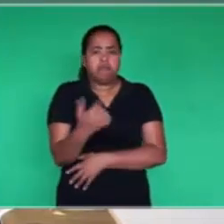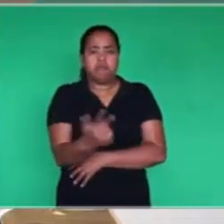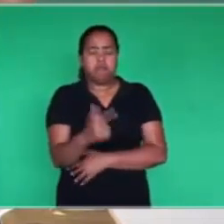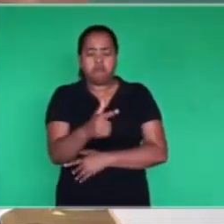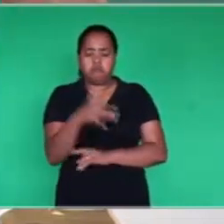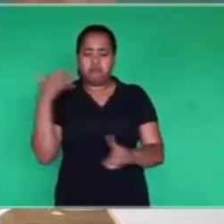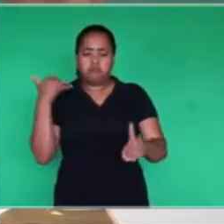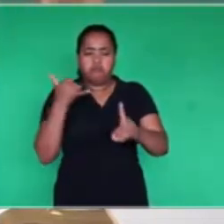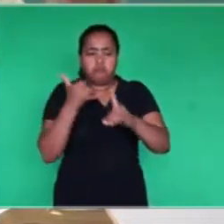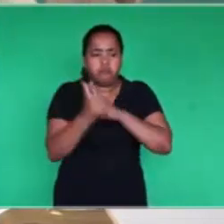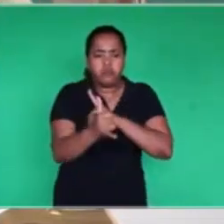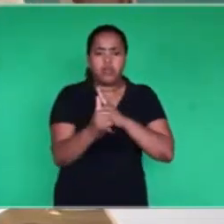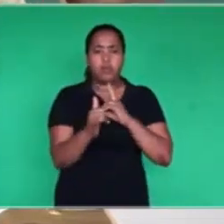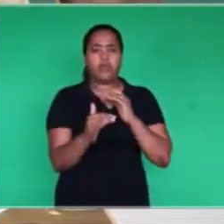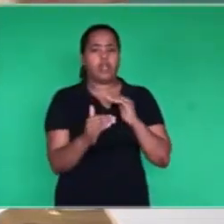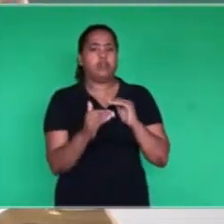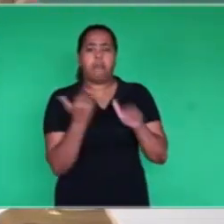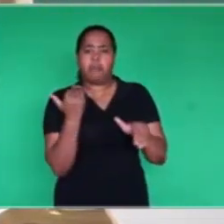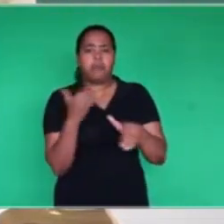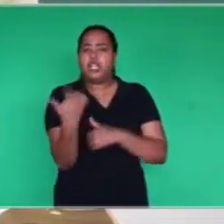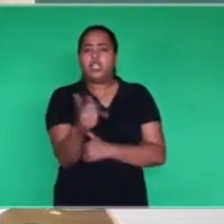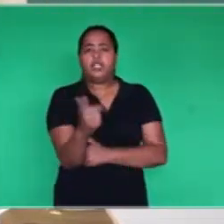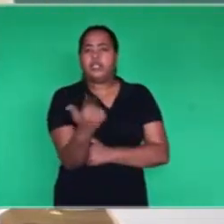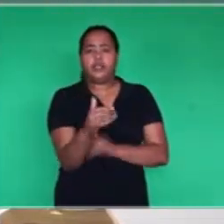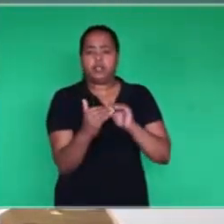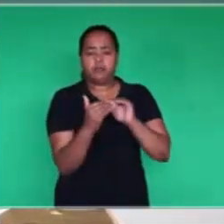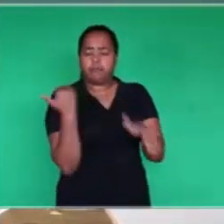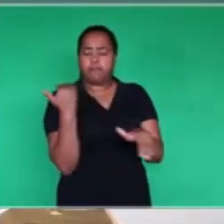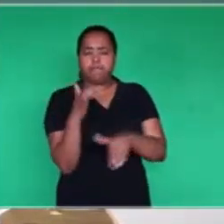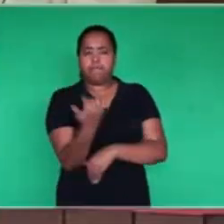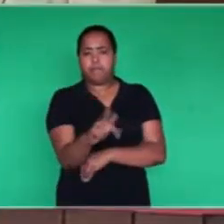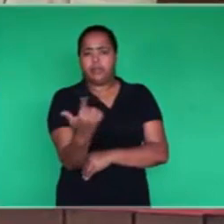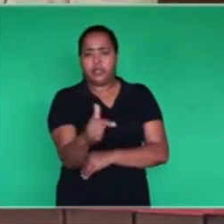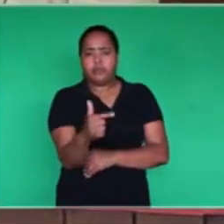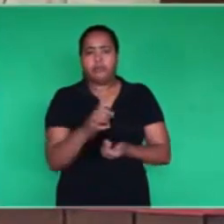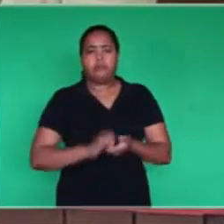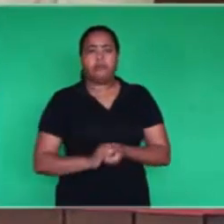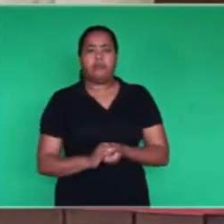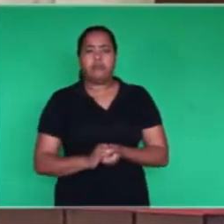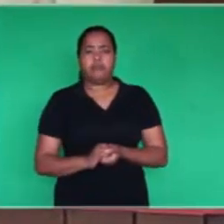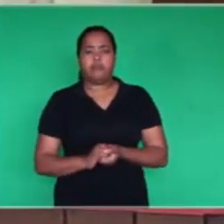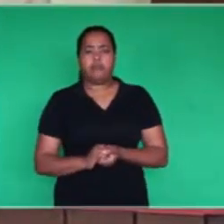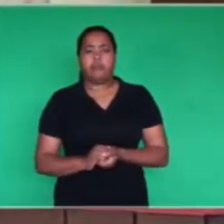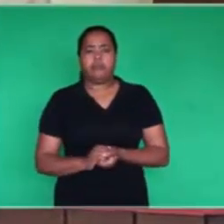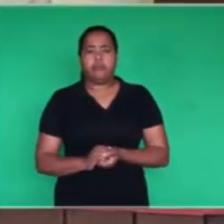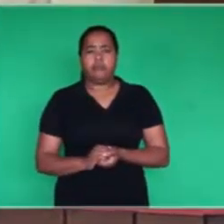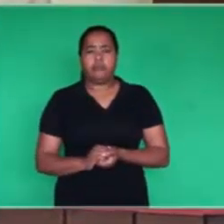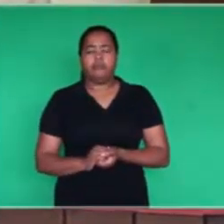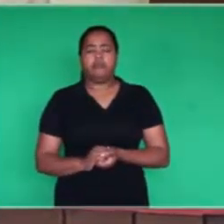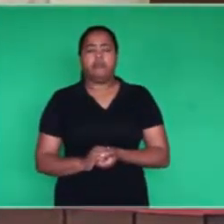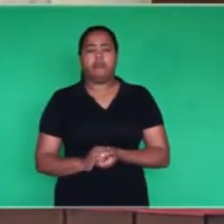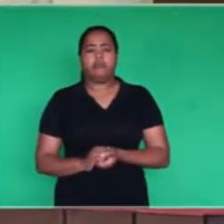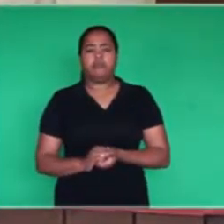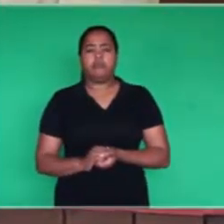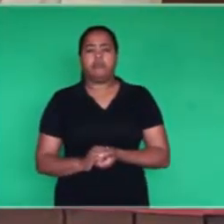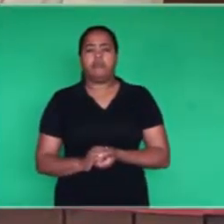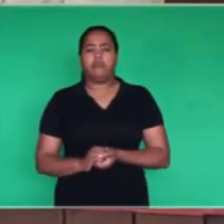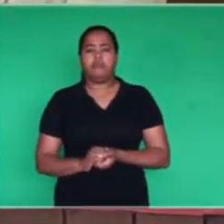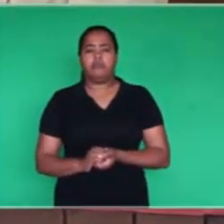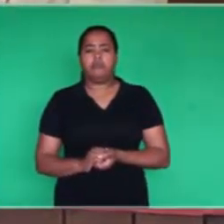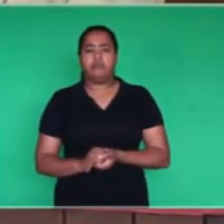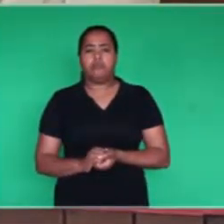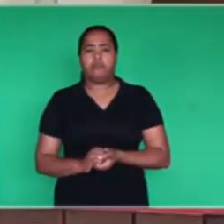no incoherency? These are judgments over the flesh. Let us continue. Let us see the prophecy.